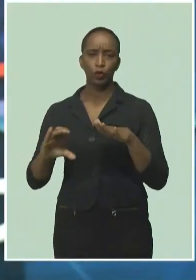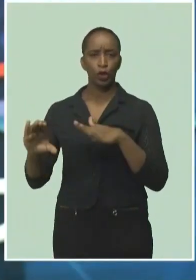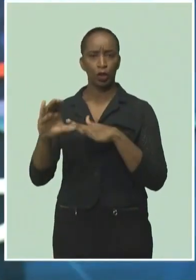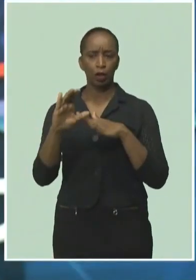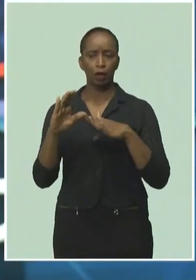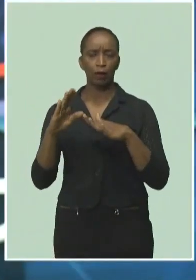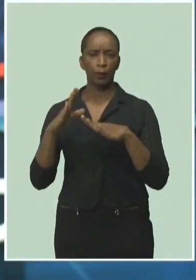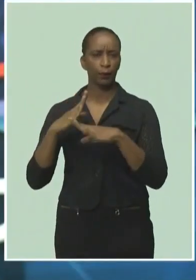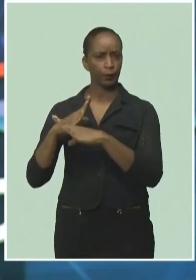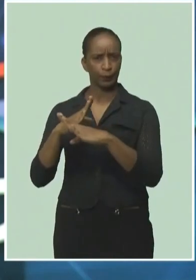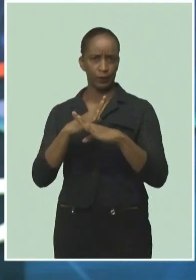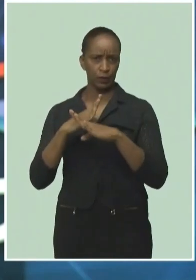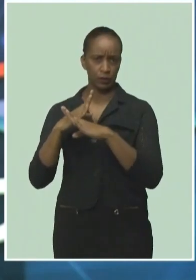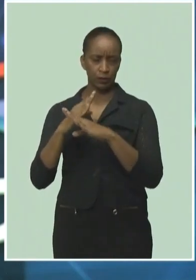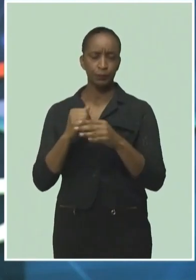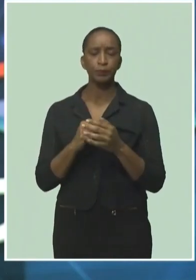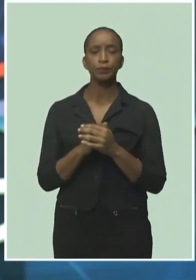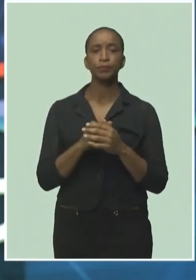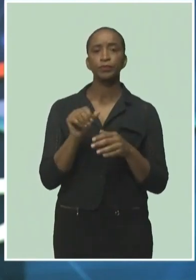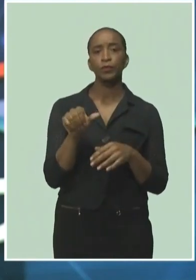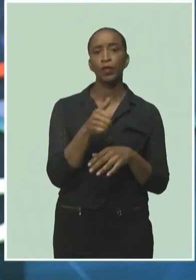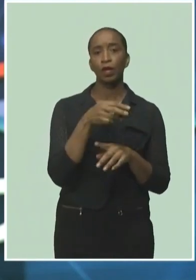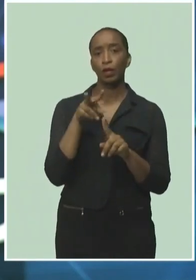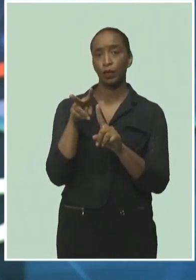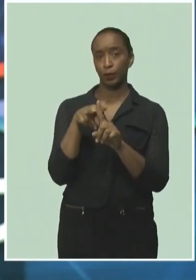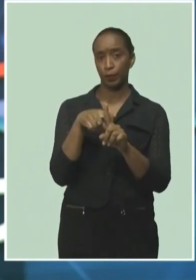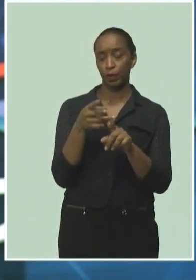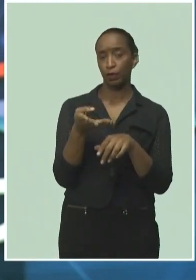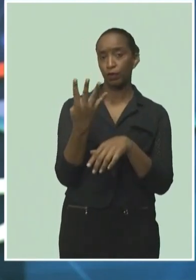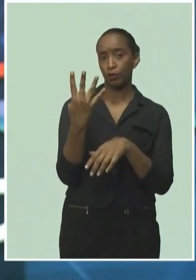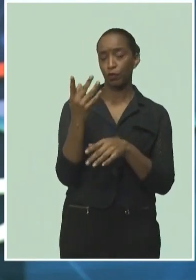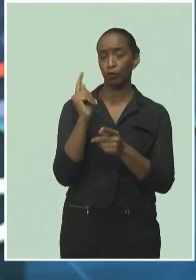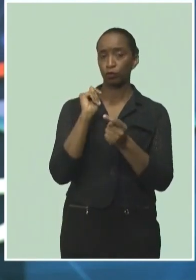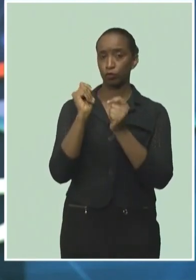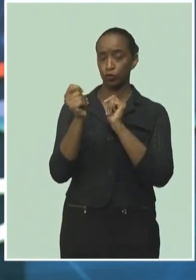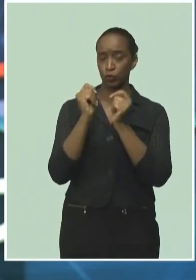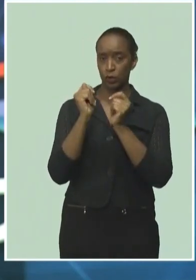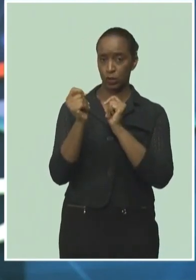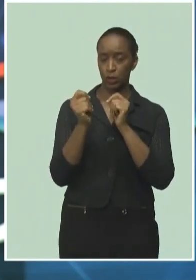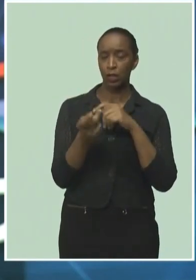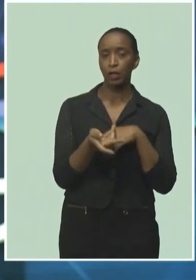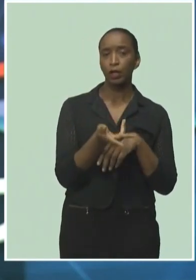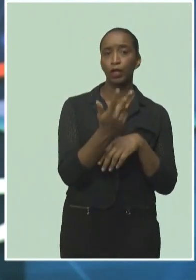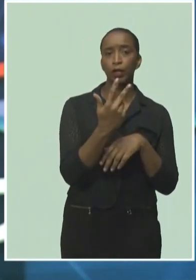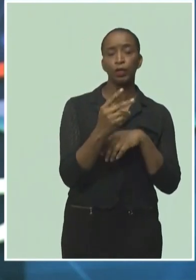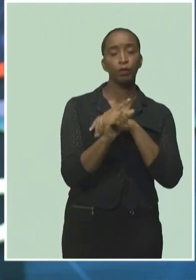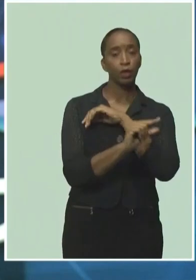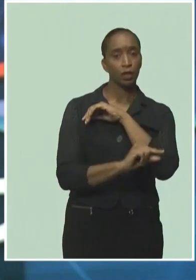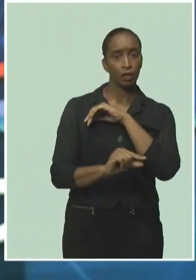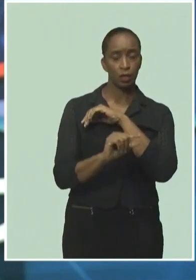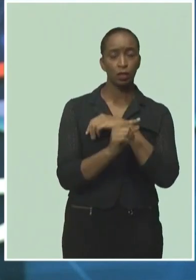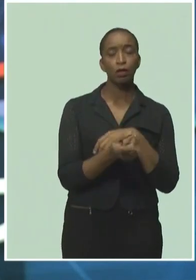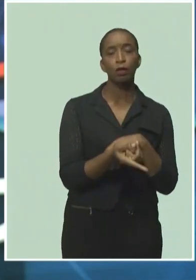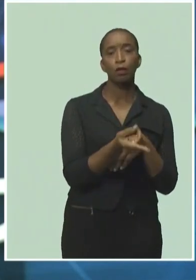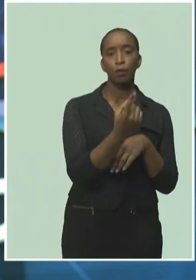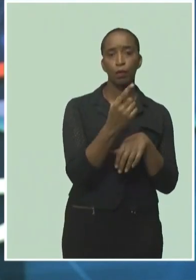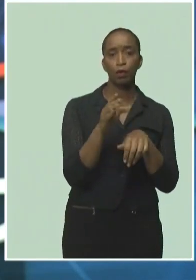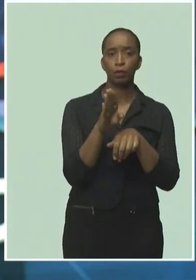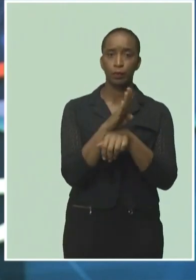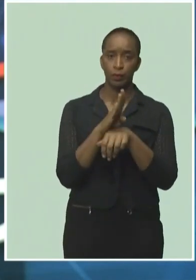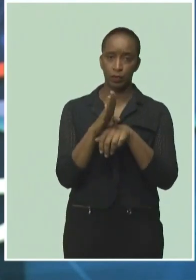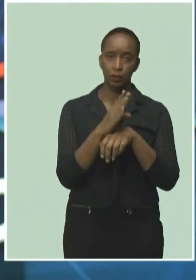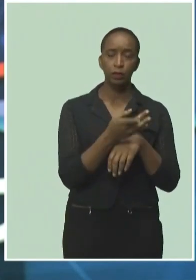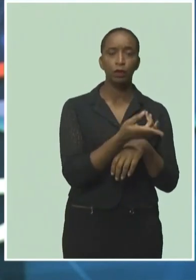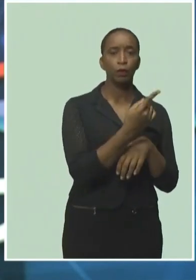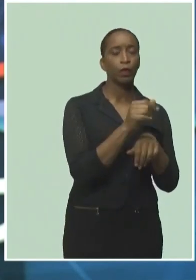Well, Sands beat out 9 others, including 4 from Trinidad and Tobago, 3 from Guyana, and 1 each from Barbados